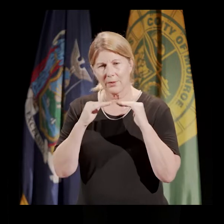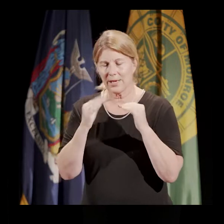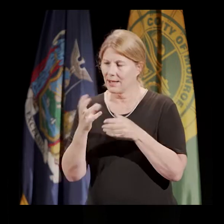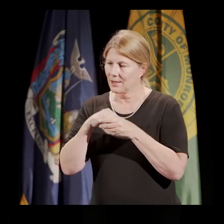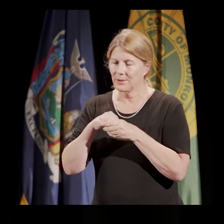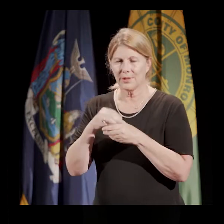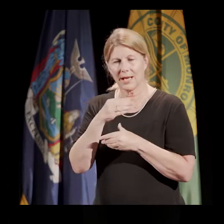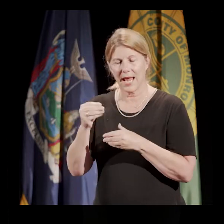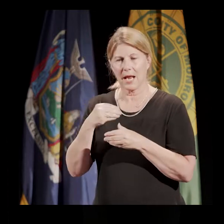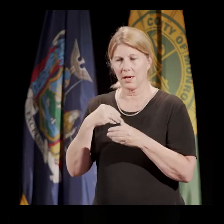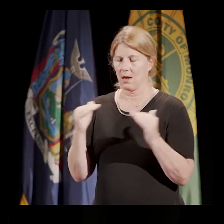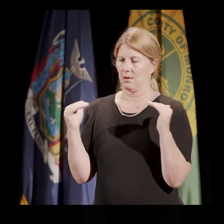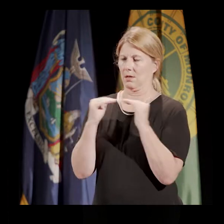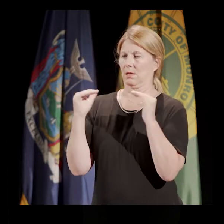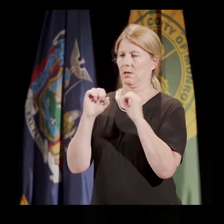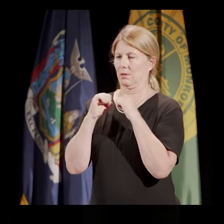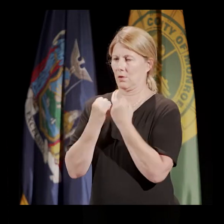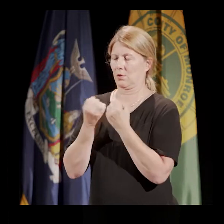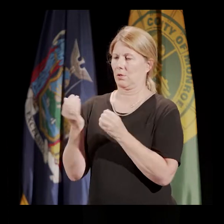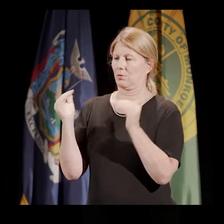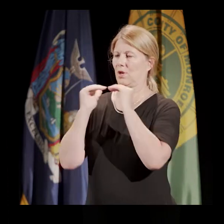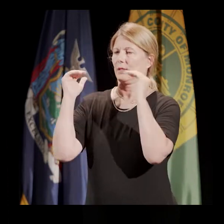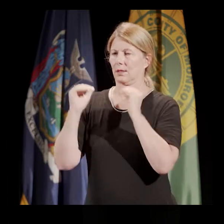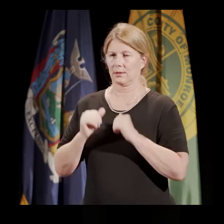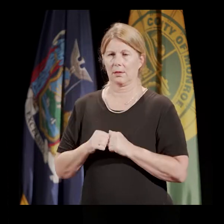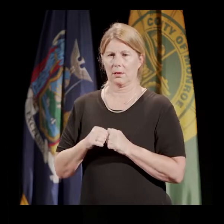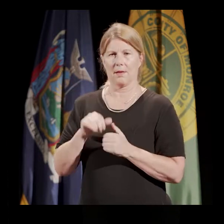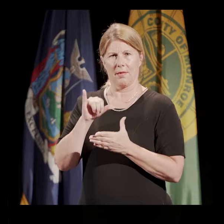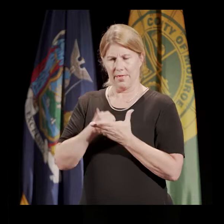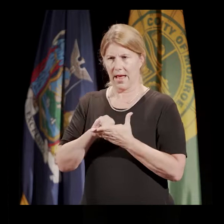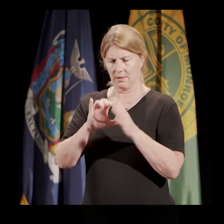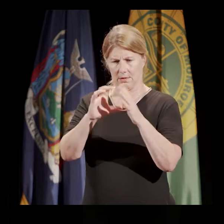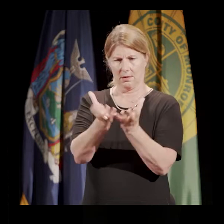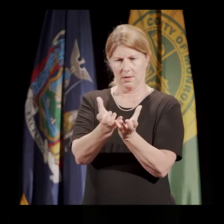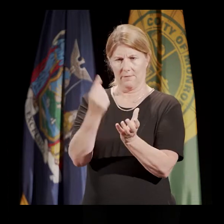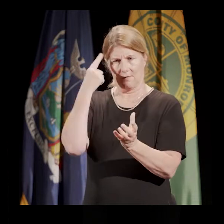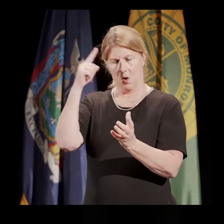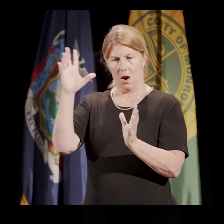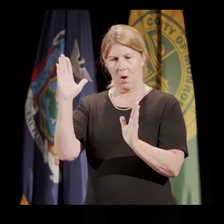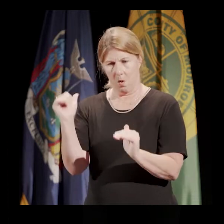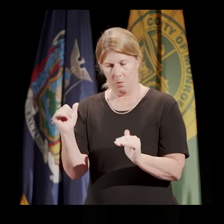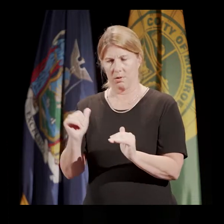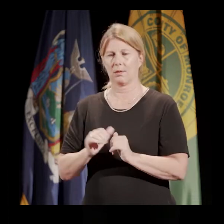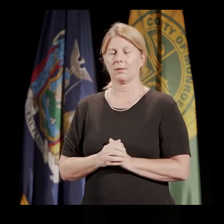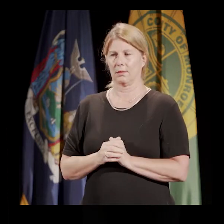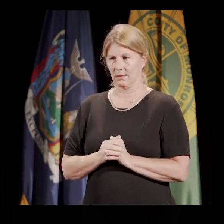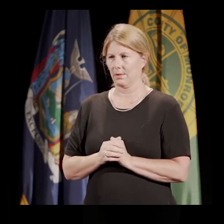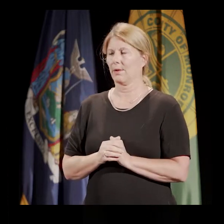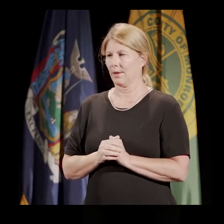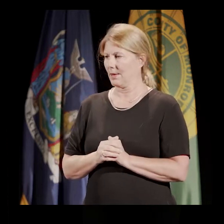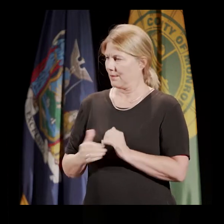and social justice. These are the components of hope. These are the elements of an exciting future,